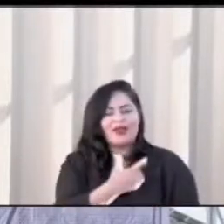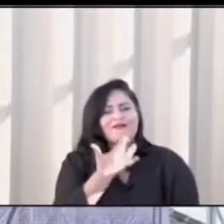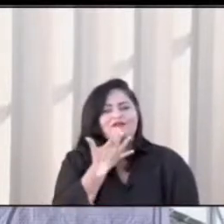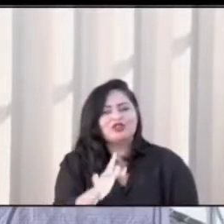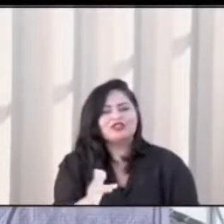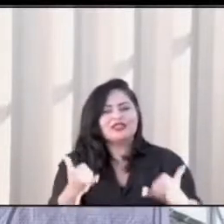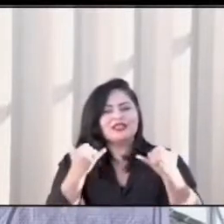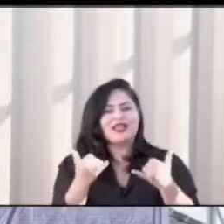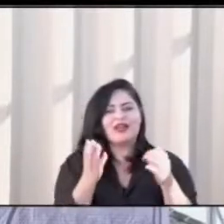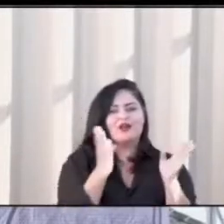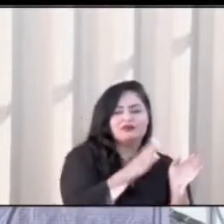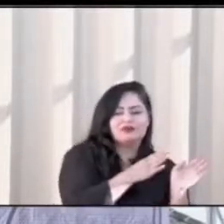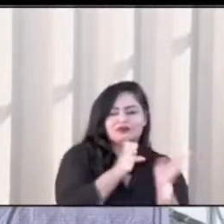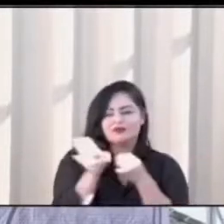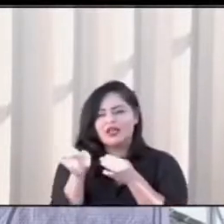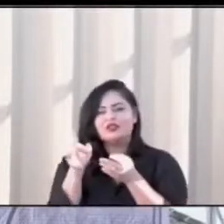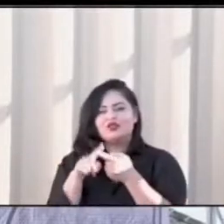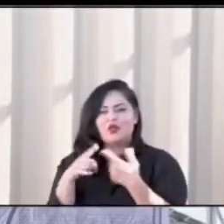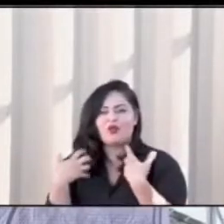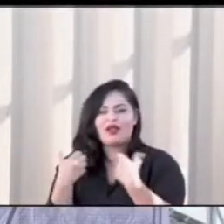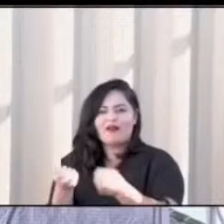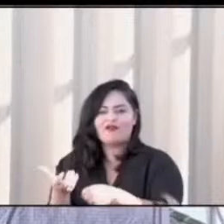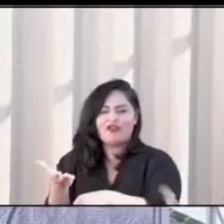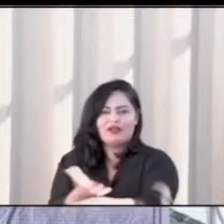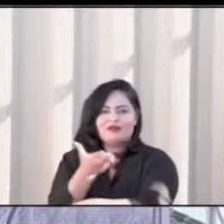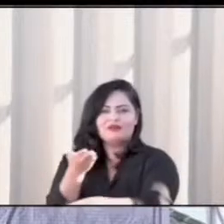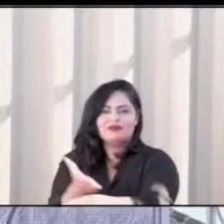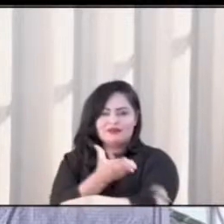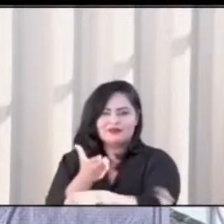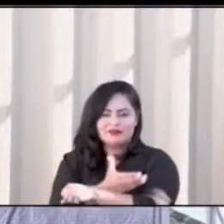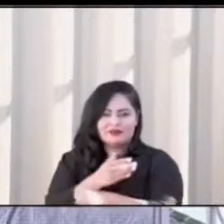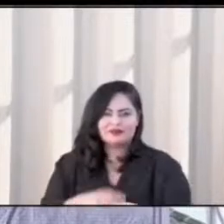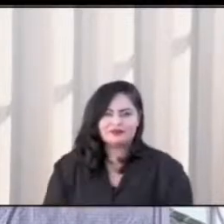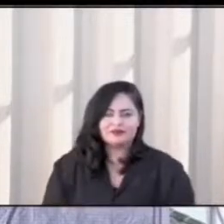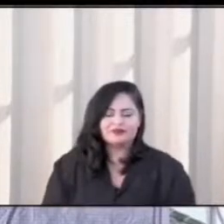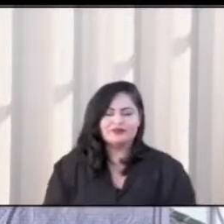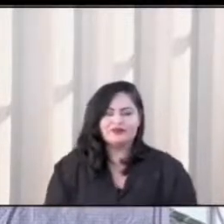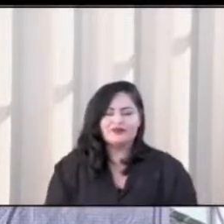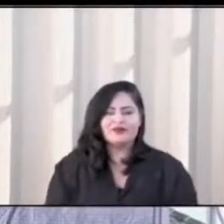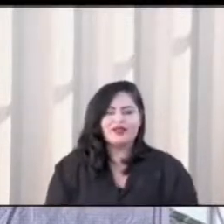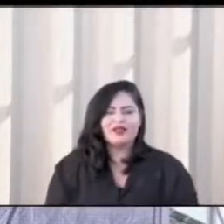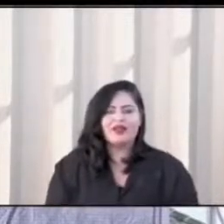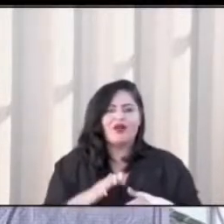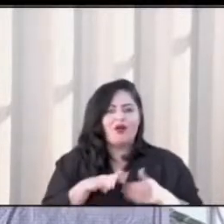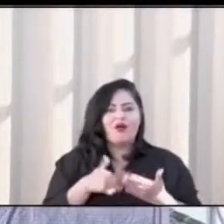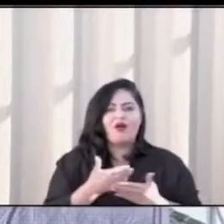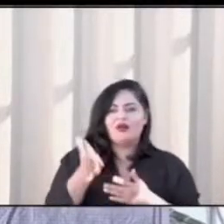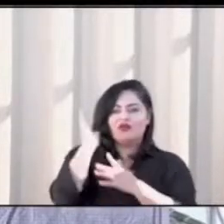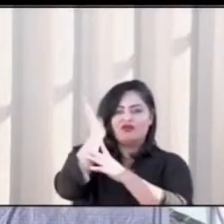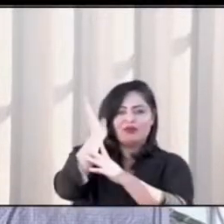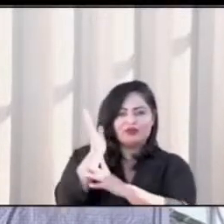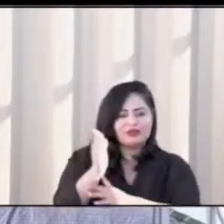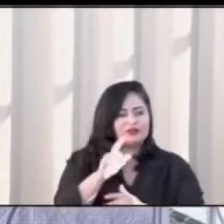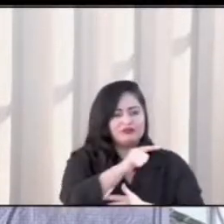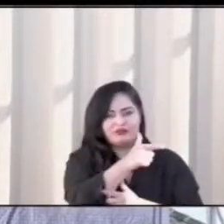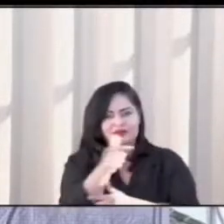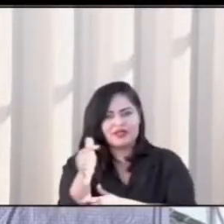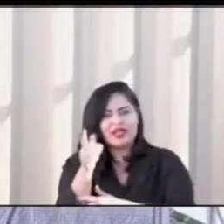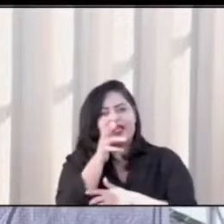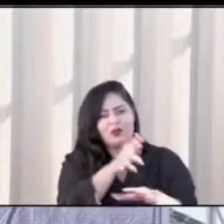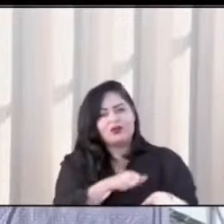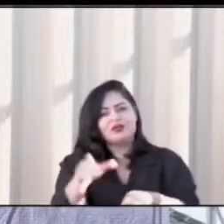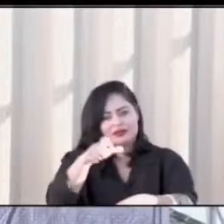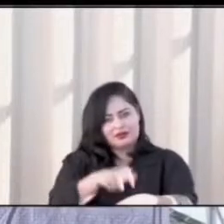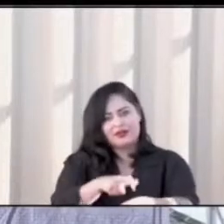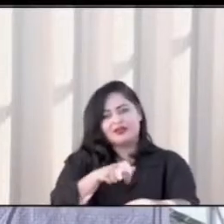been able to shift our focus to the recovery phase. As you have heard from all of our representatives, it will be a long road to